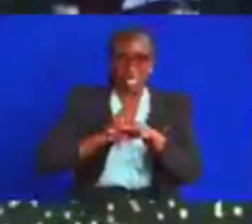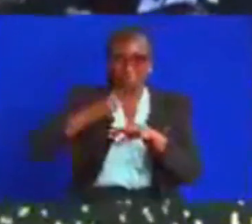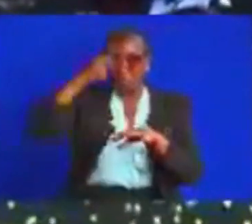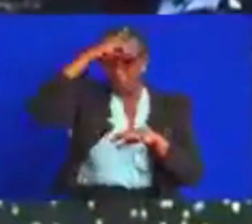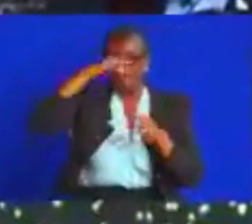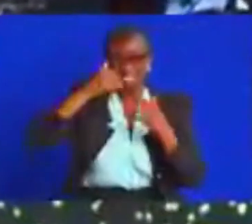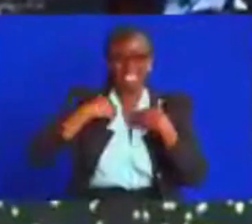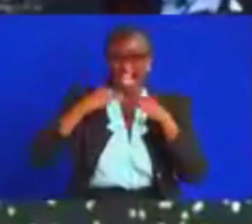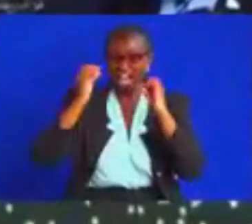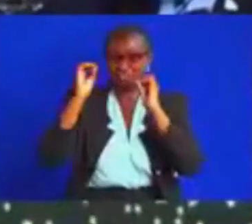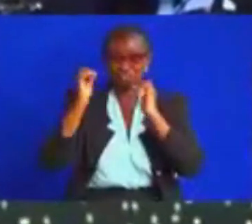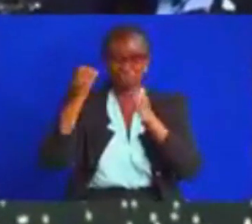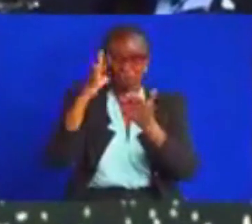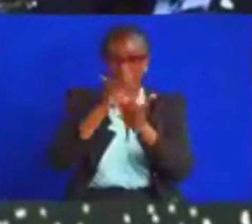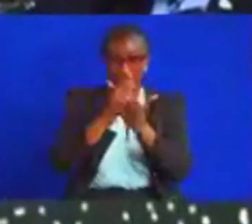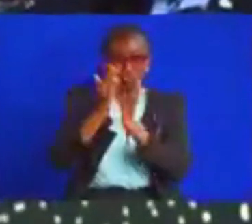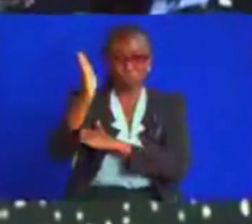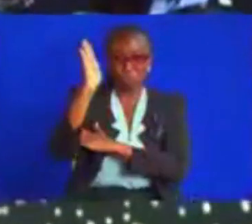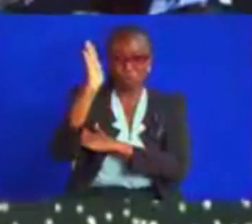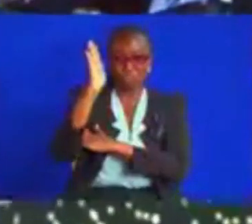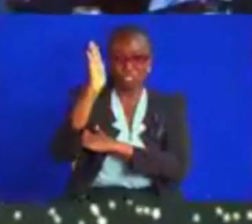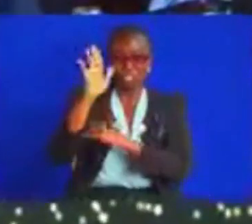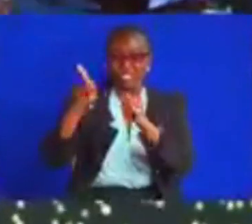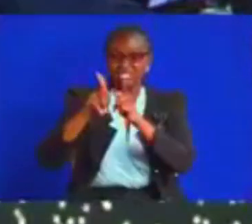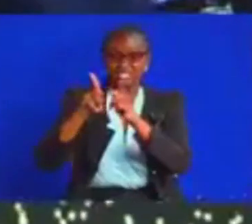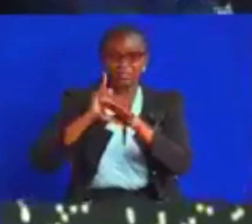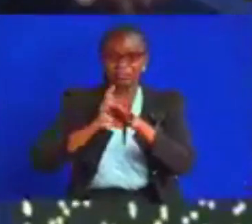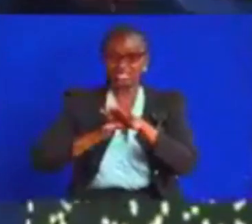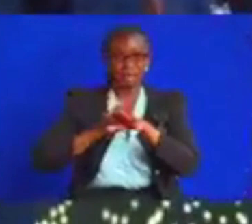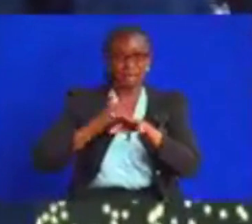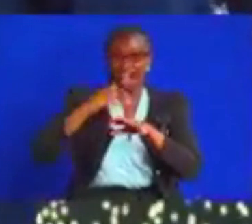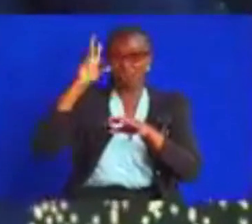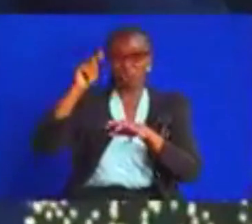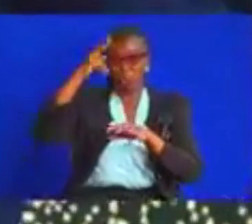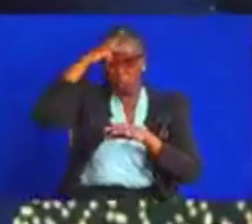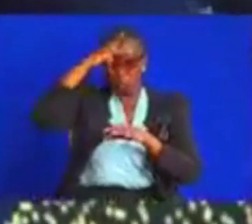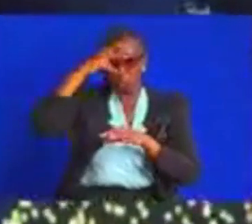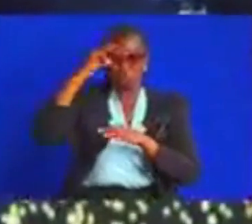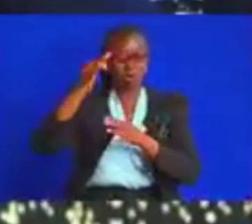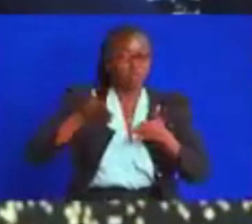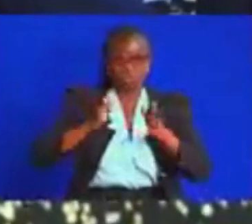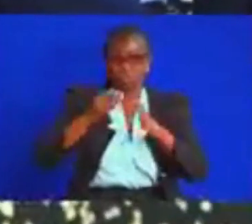knowledge of the true God alongside the knowledge of his ways.